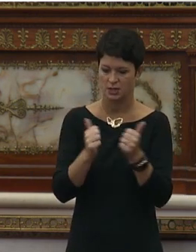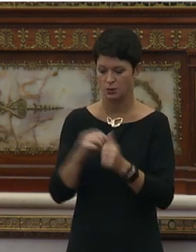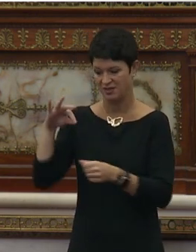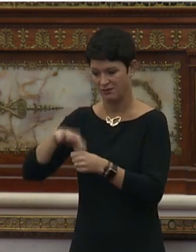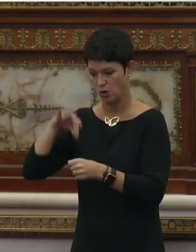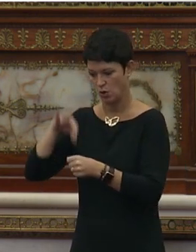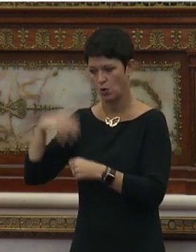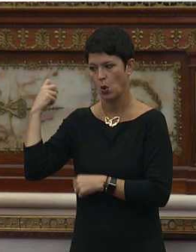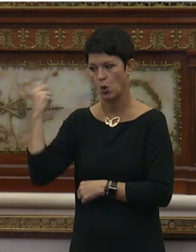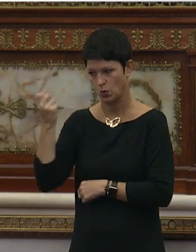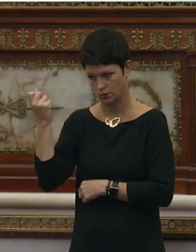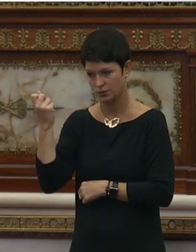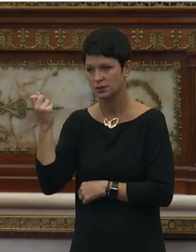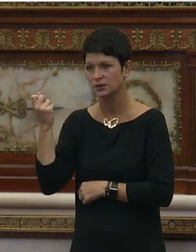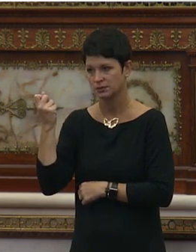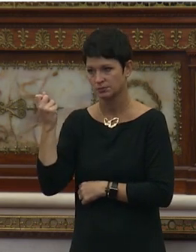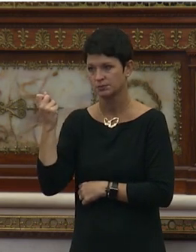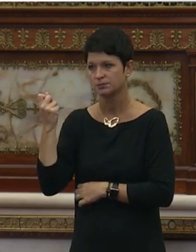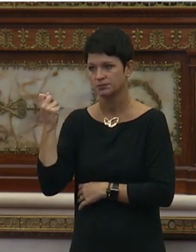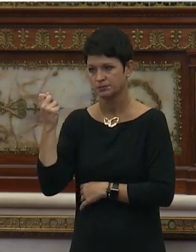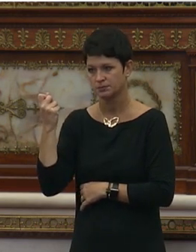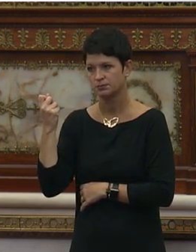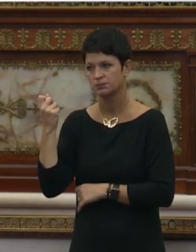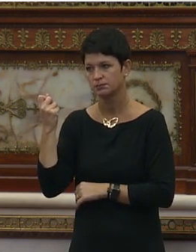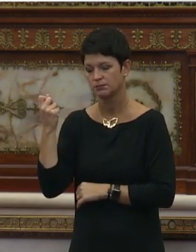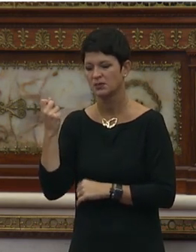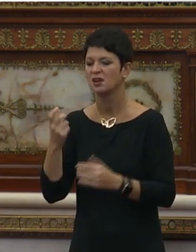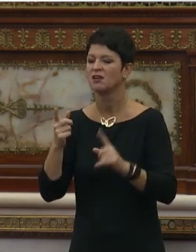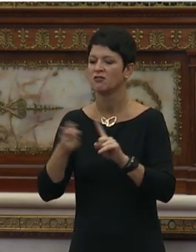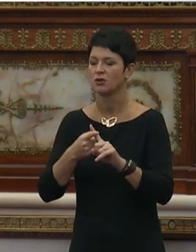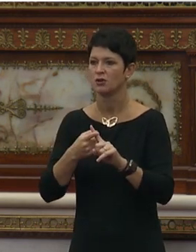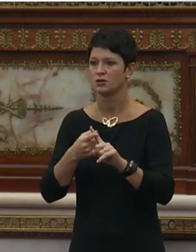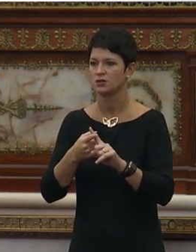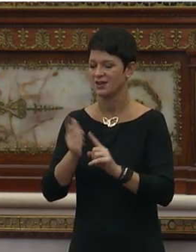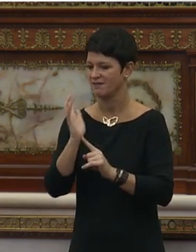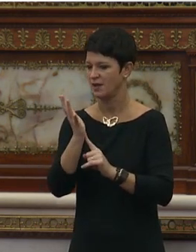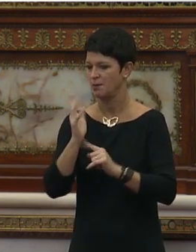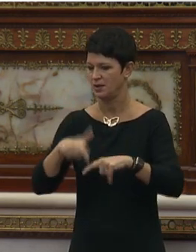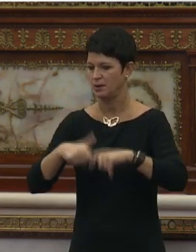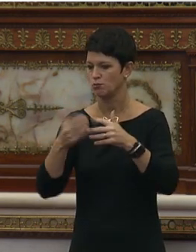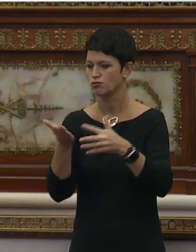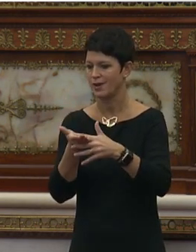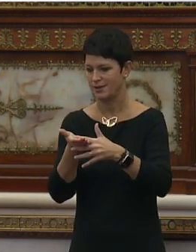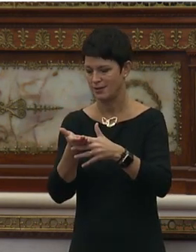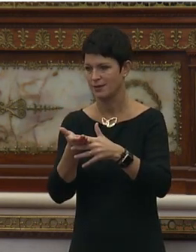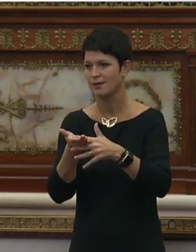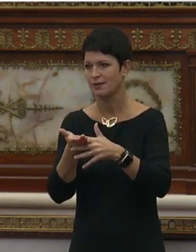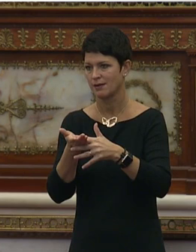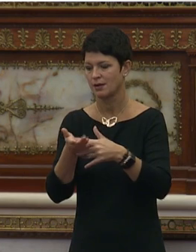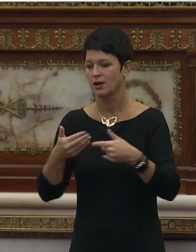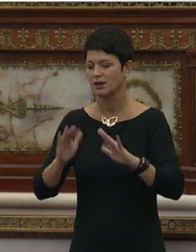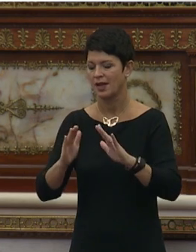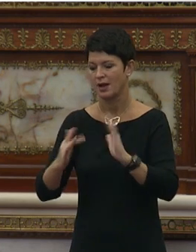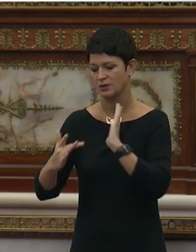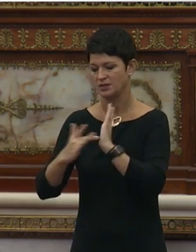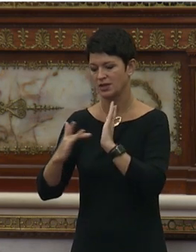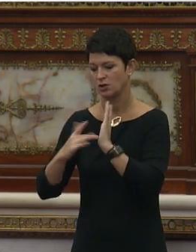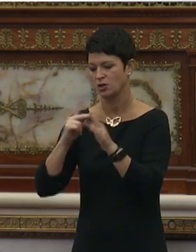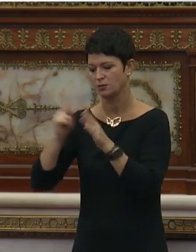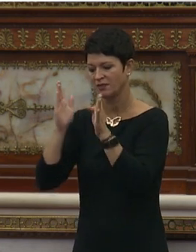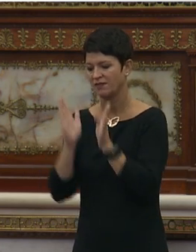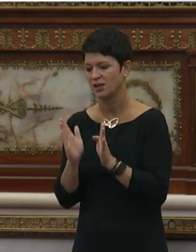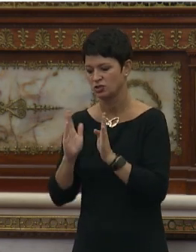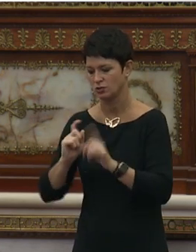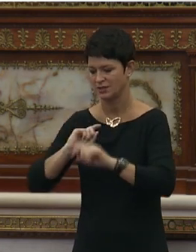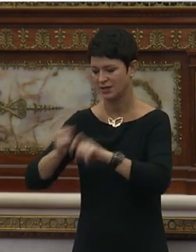consideration of the public comment, we will now take a 5-minute break to allow our technology professionals